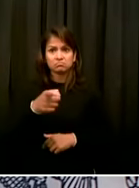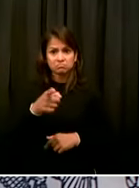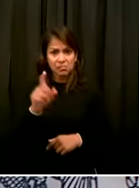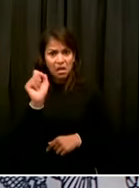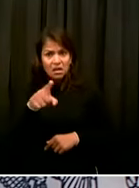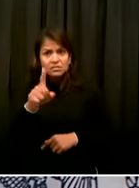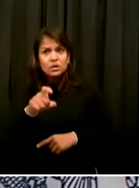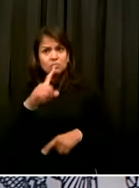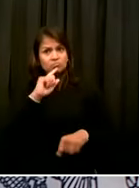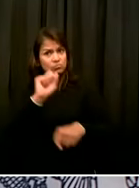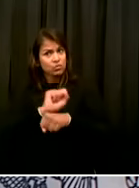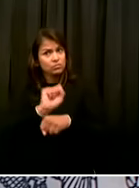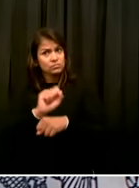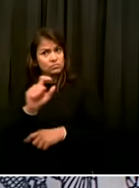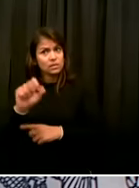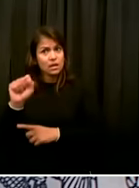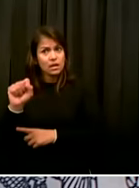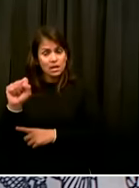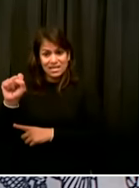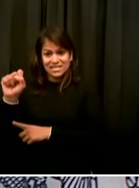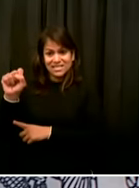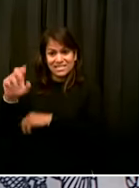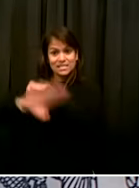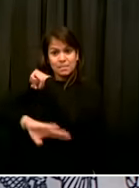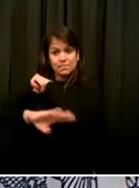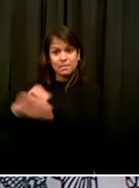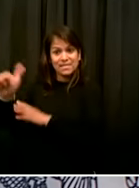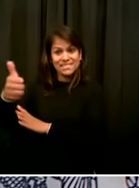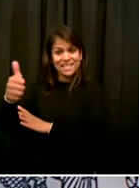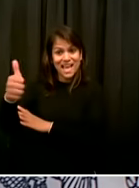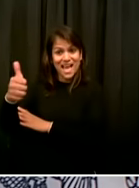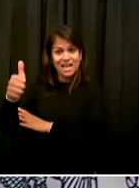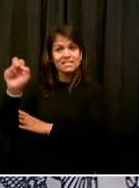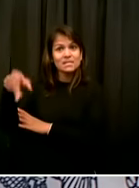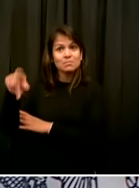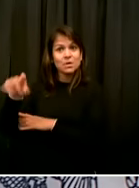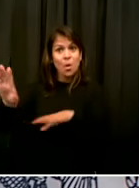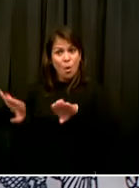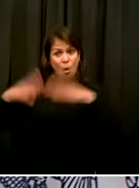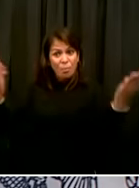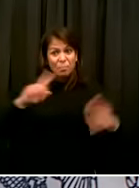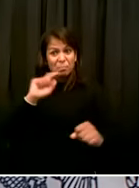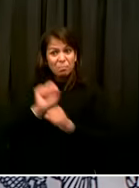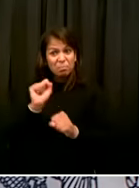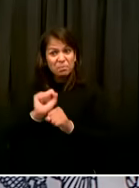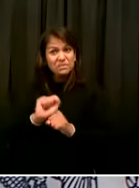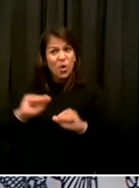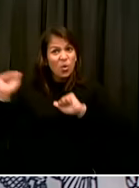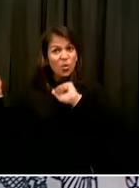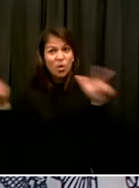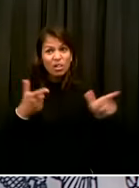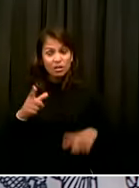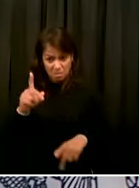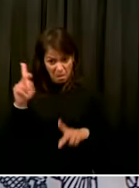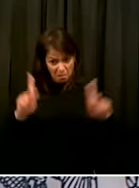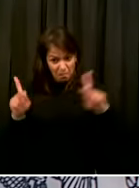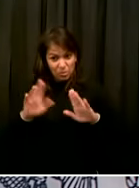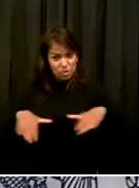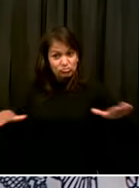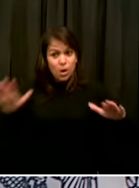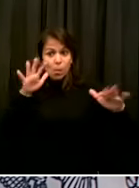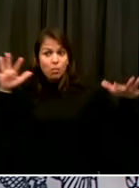what you're seeing in other places, whether it's elementary and high schools in other states, or even the University of North Carolina,